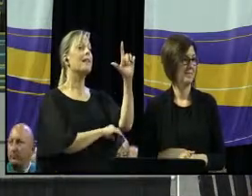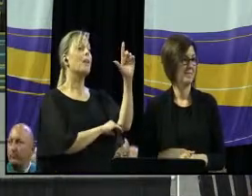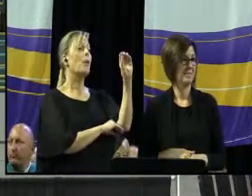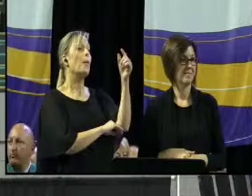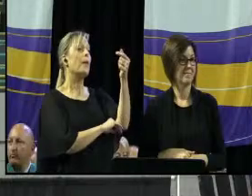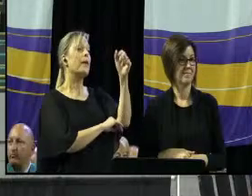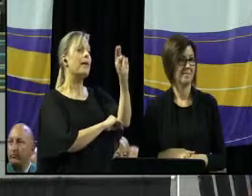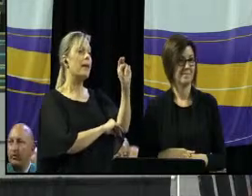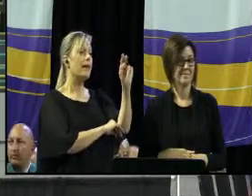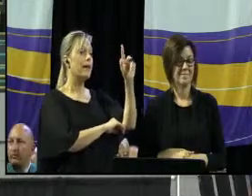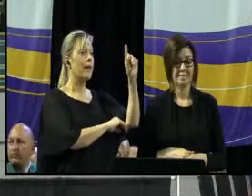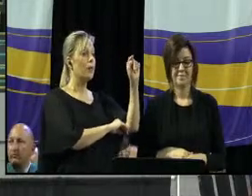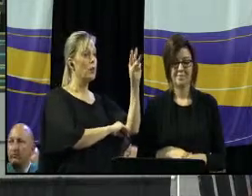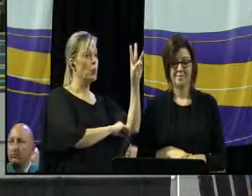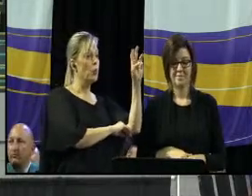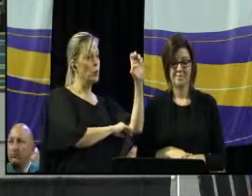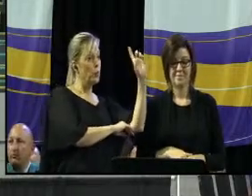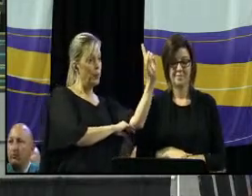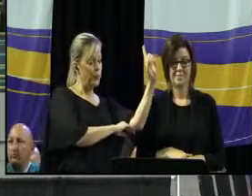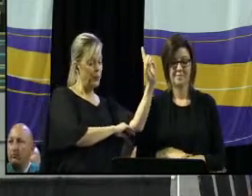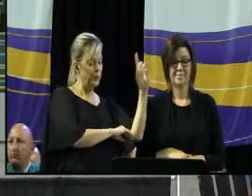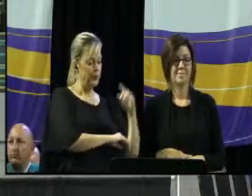Logan Edward Tweed.